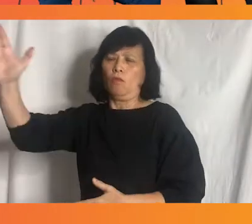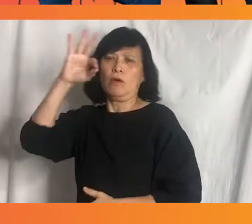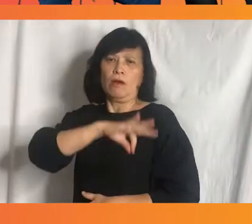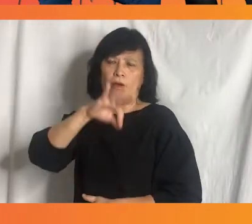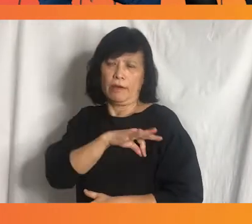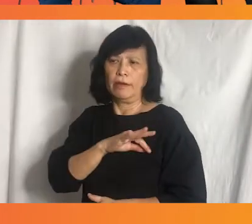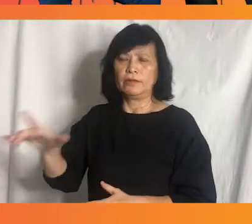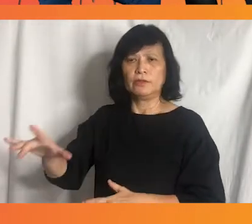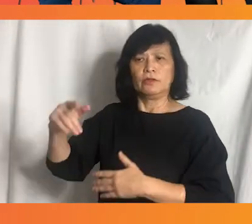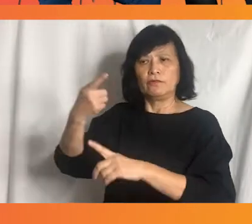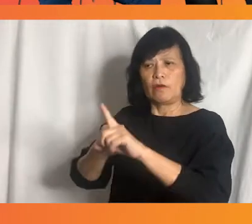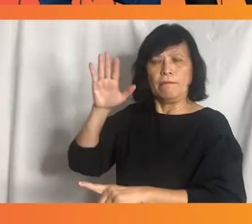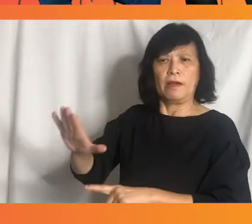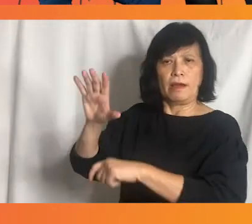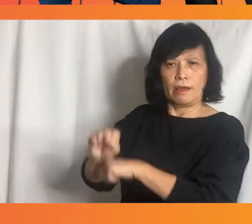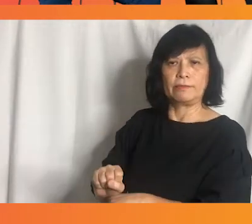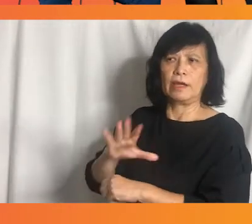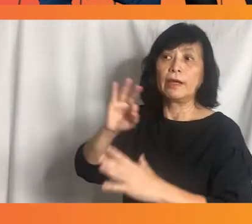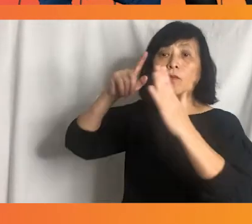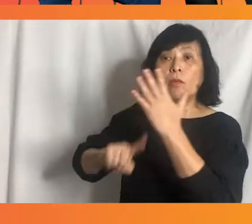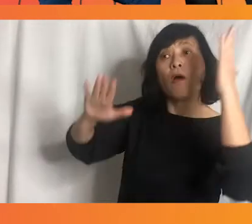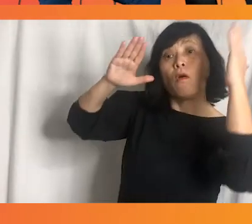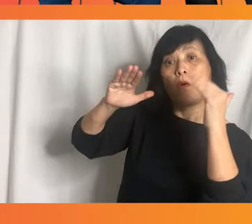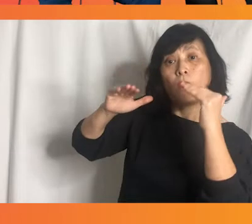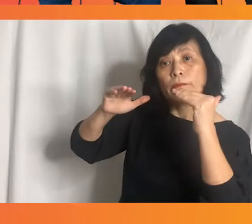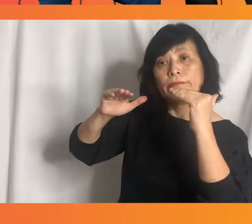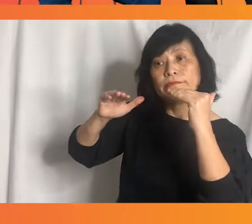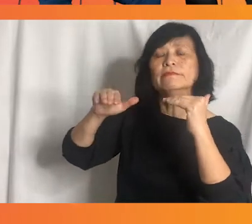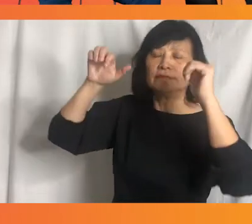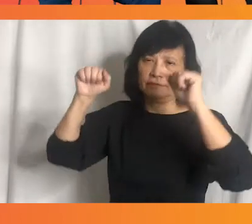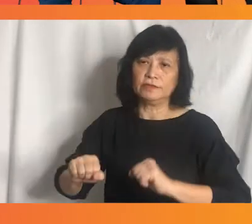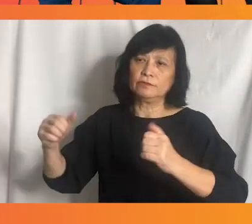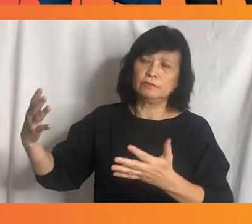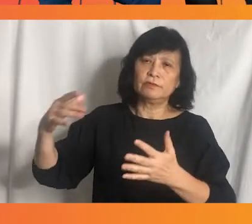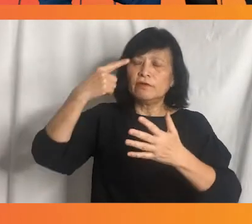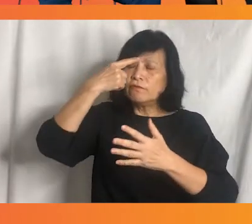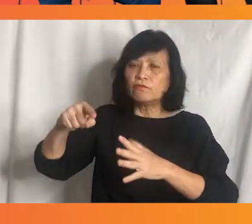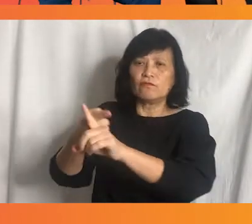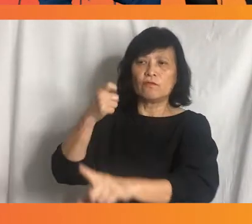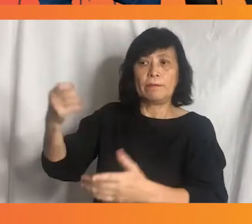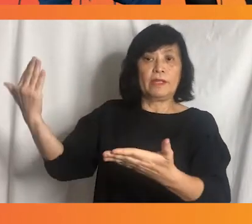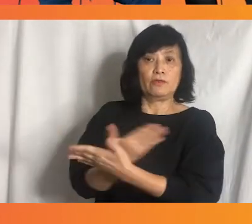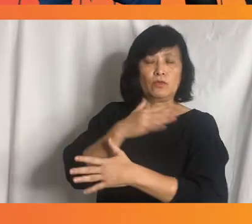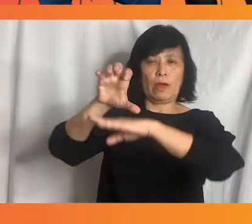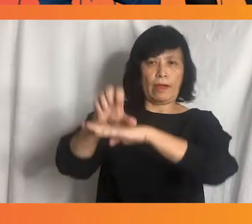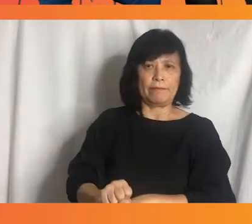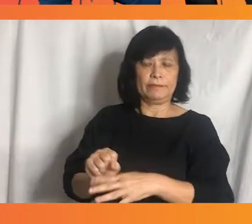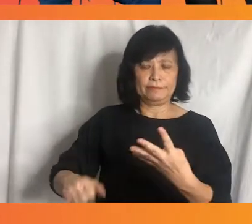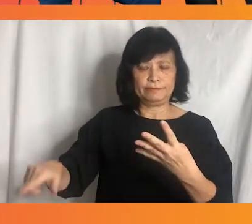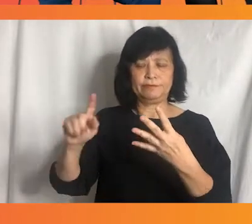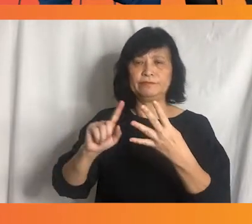or habit, or rather, what do you hope to gain from that new habit that you want to engage in? Number